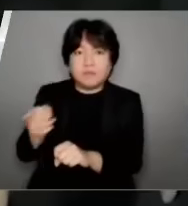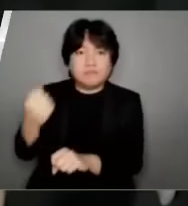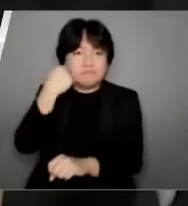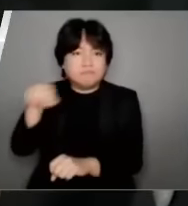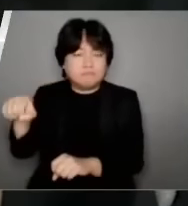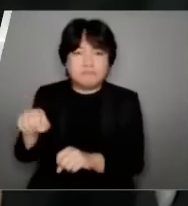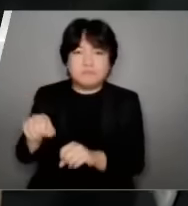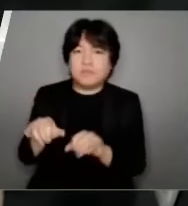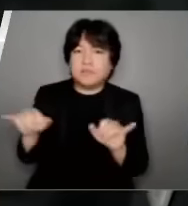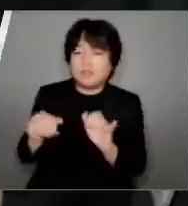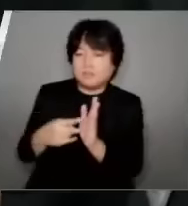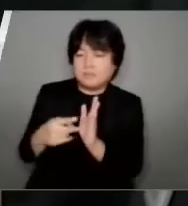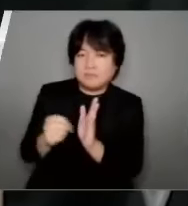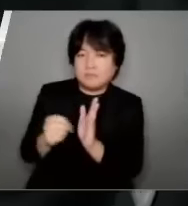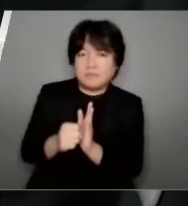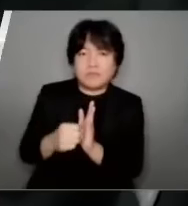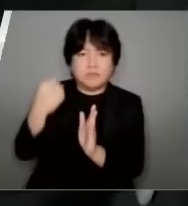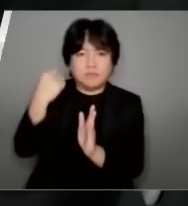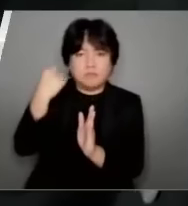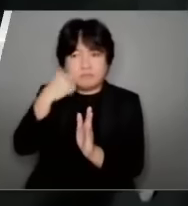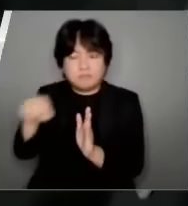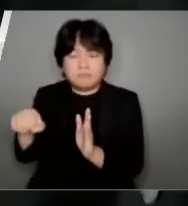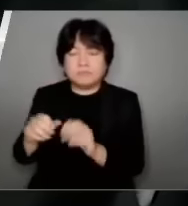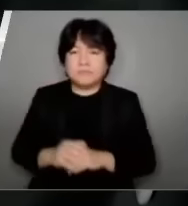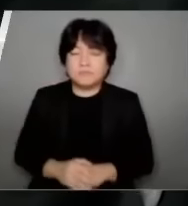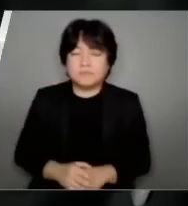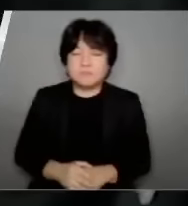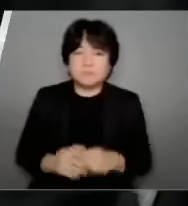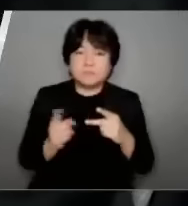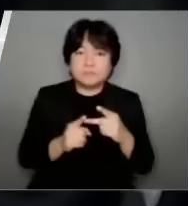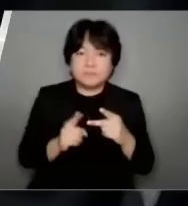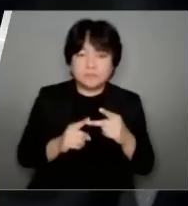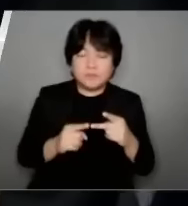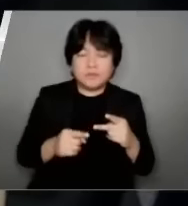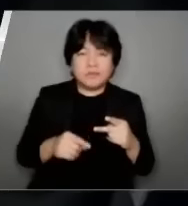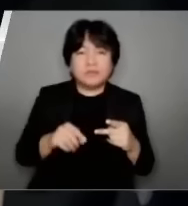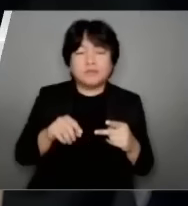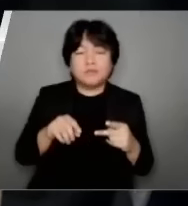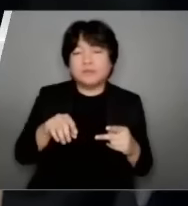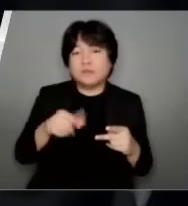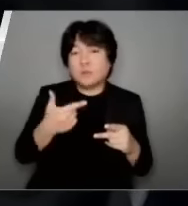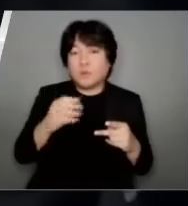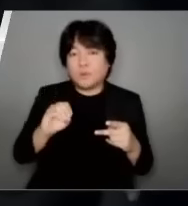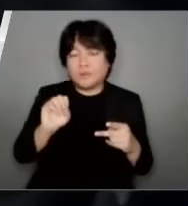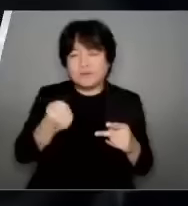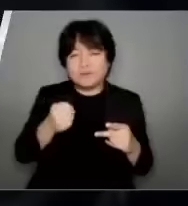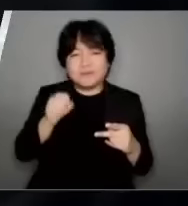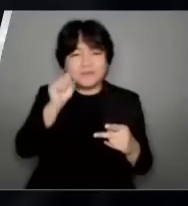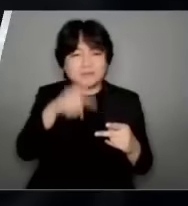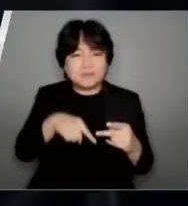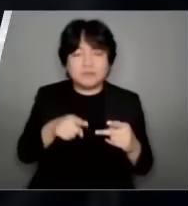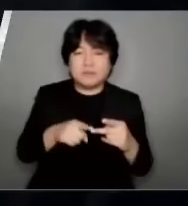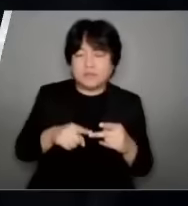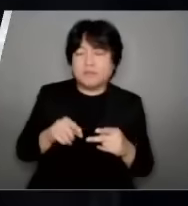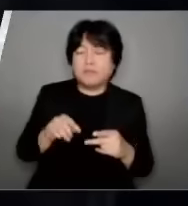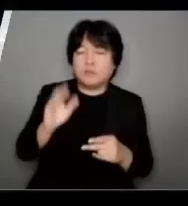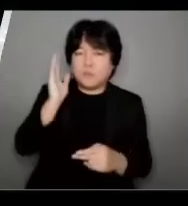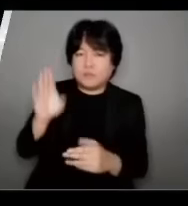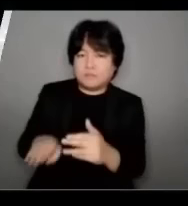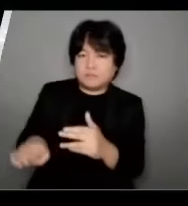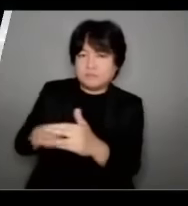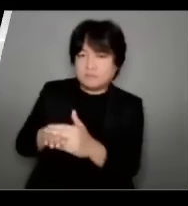Act. As for Sheila Guo, she will also be charged with immigration laws, violation of immigration